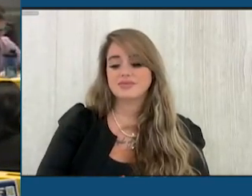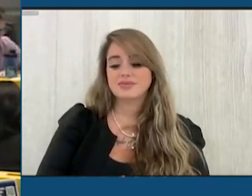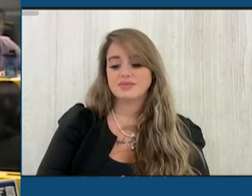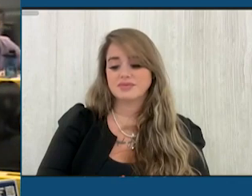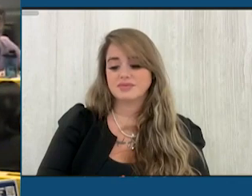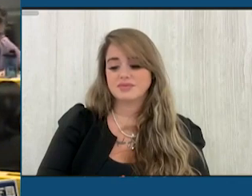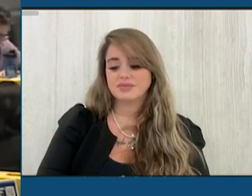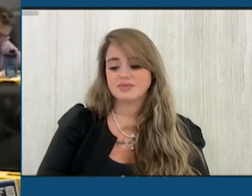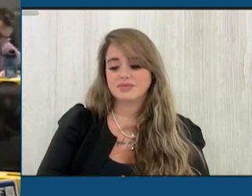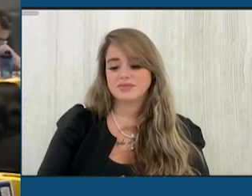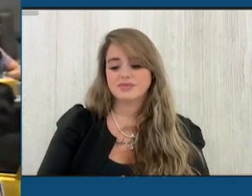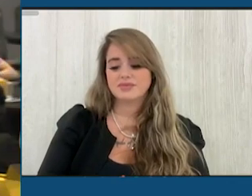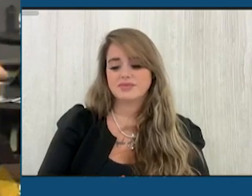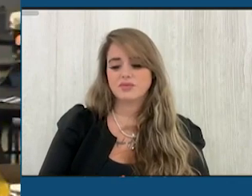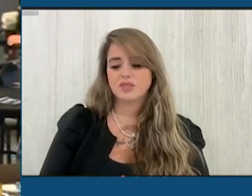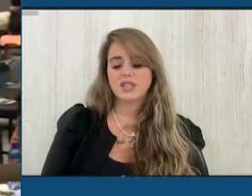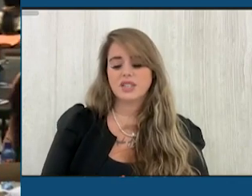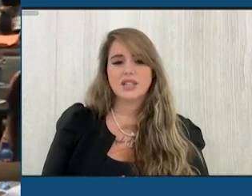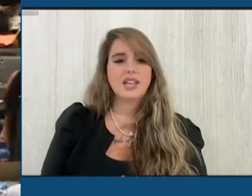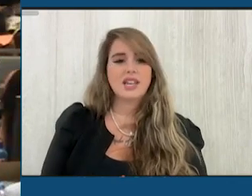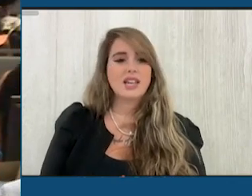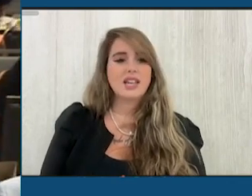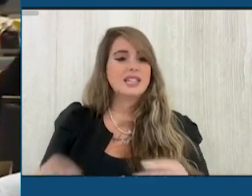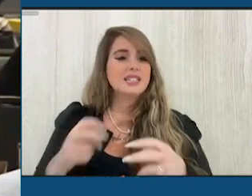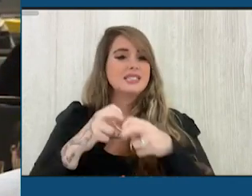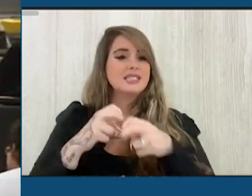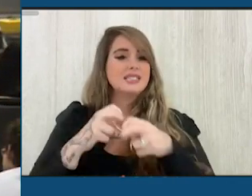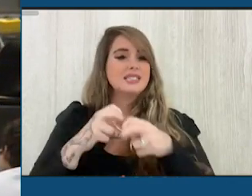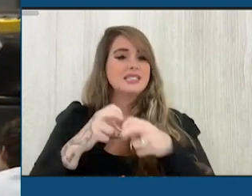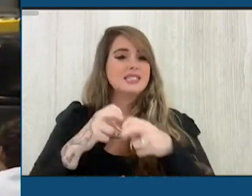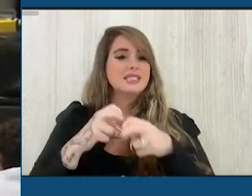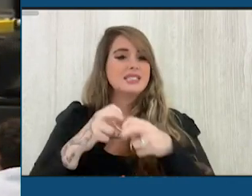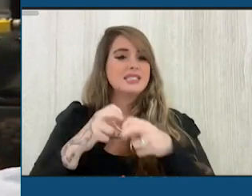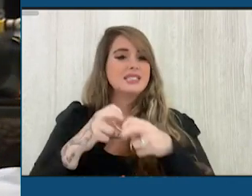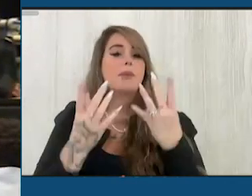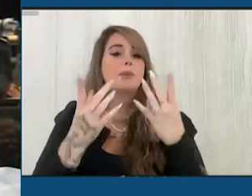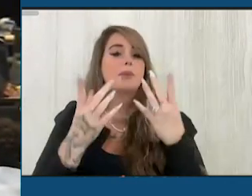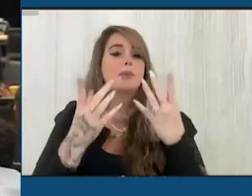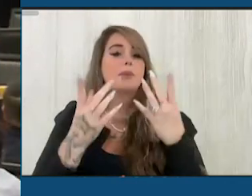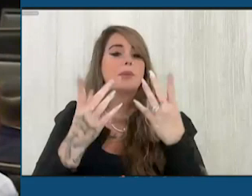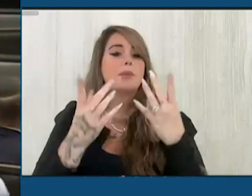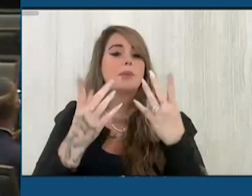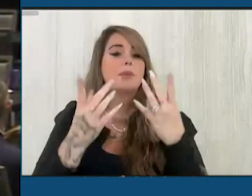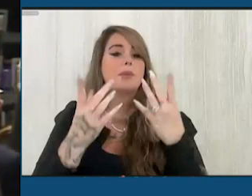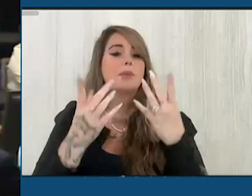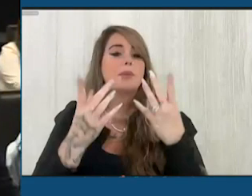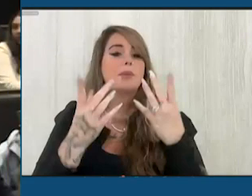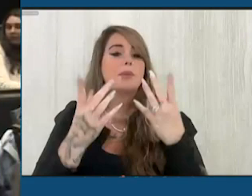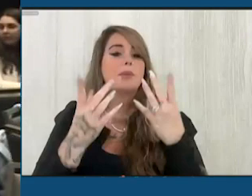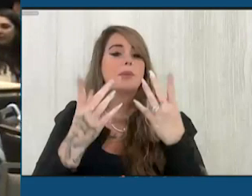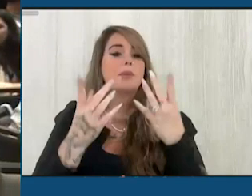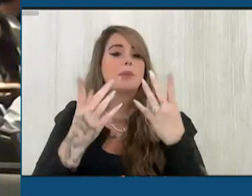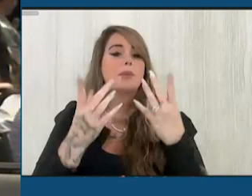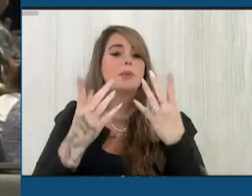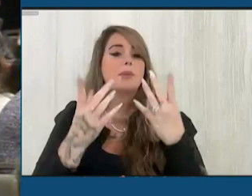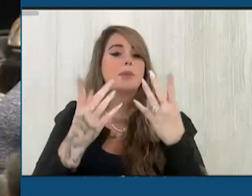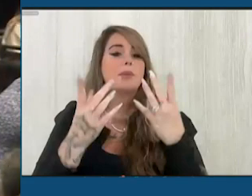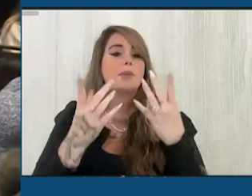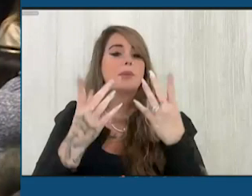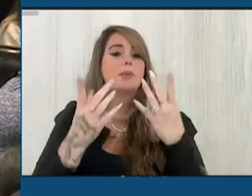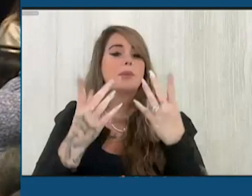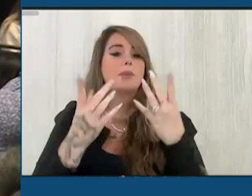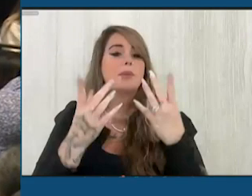Like just difficult to be around. And how many of you, when you think about that person, say to yourself something like, gosh, I just want to hang out with that